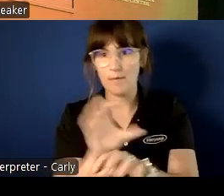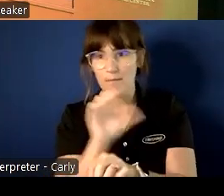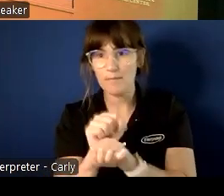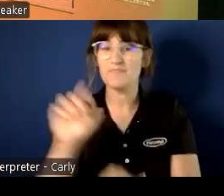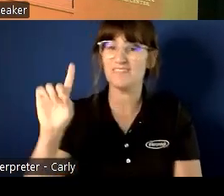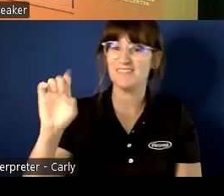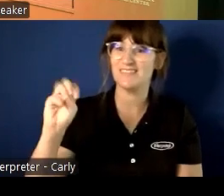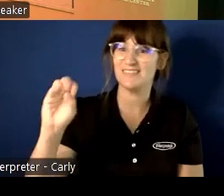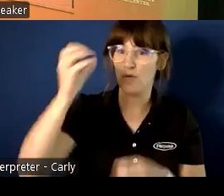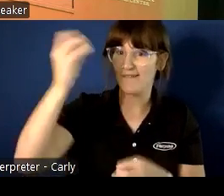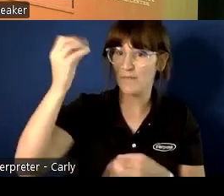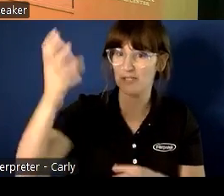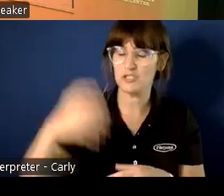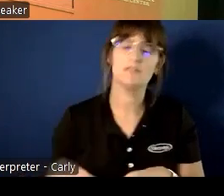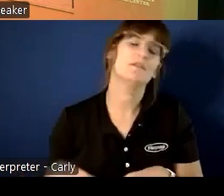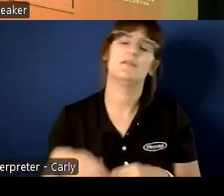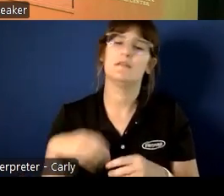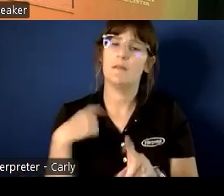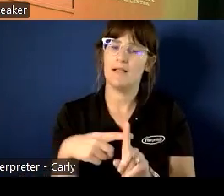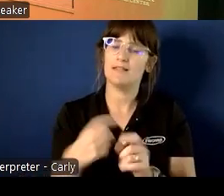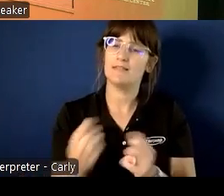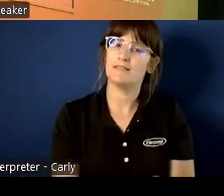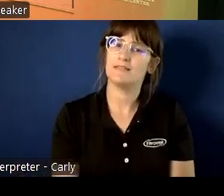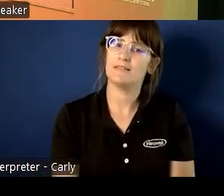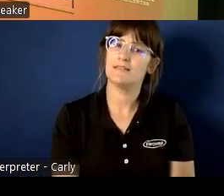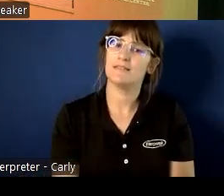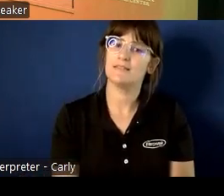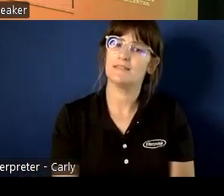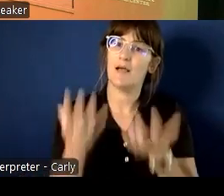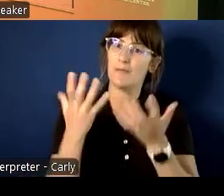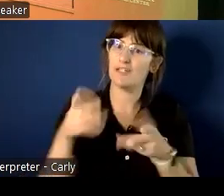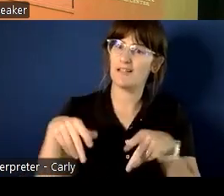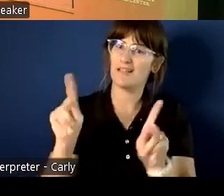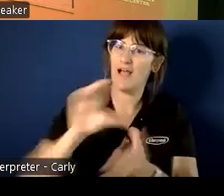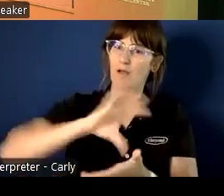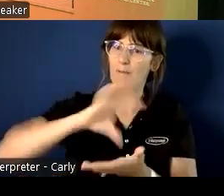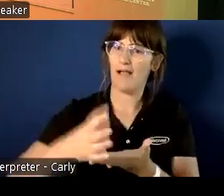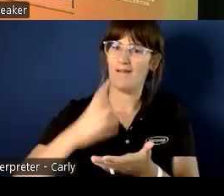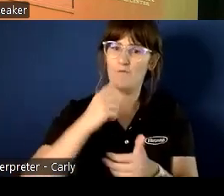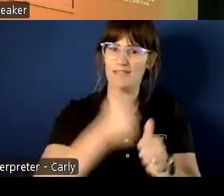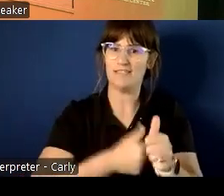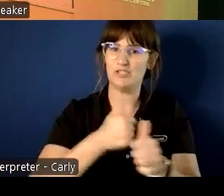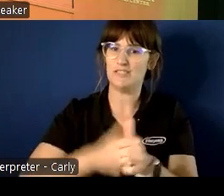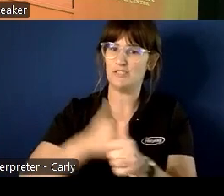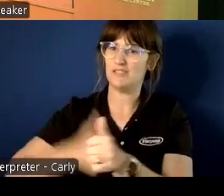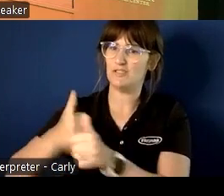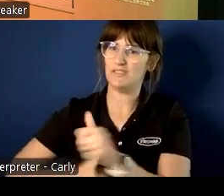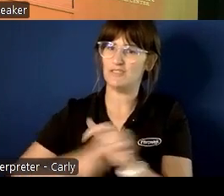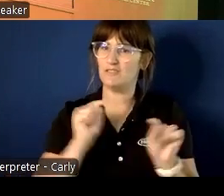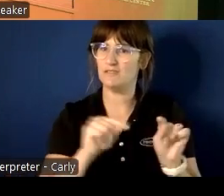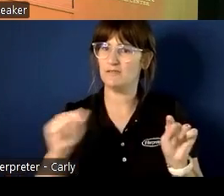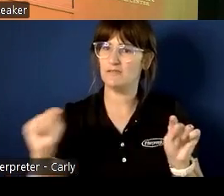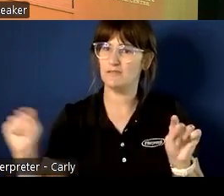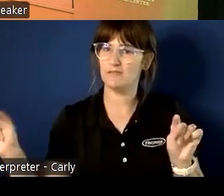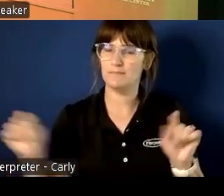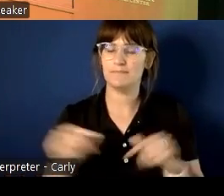as well as how much the allowed amounts were for each of those encounters. And